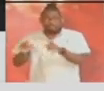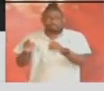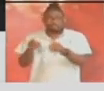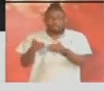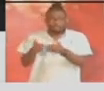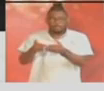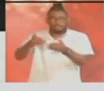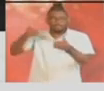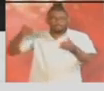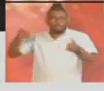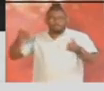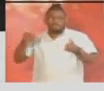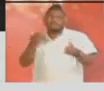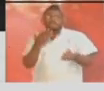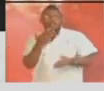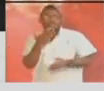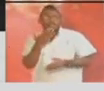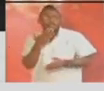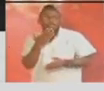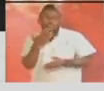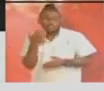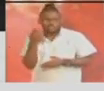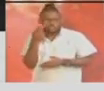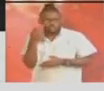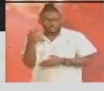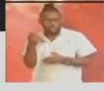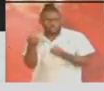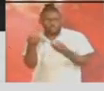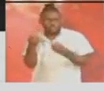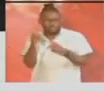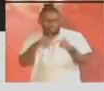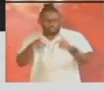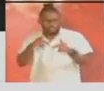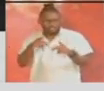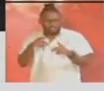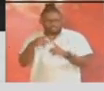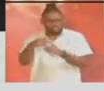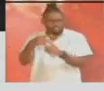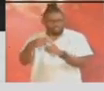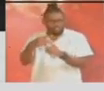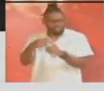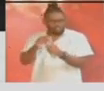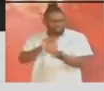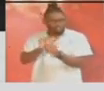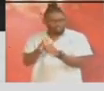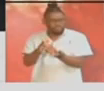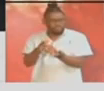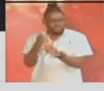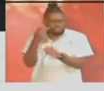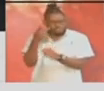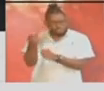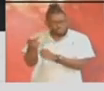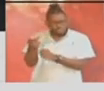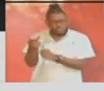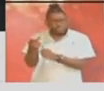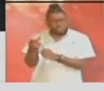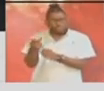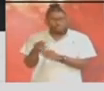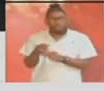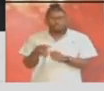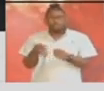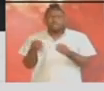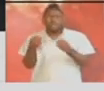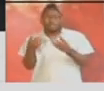section, showing our levels of positivity, meaning the number or the percentage of individuals who have been tested